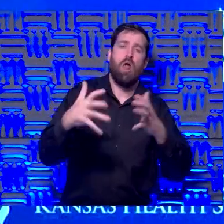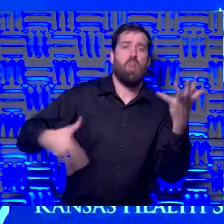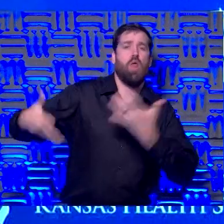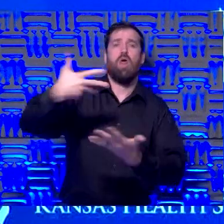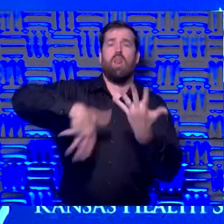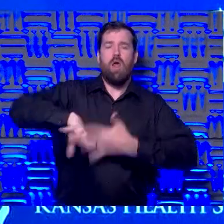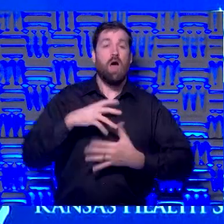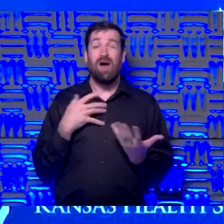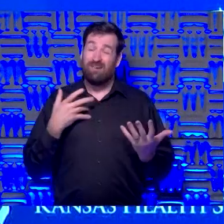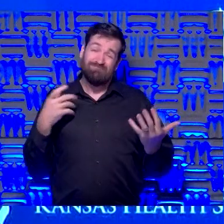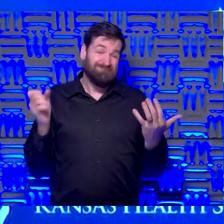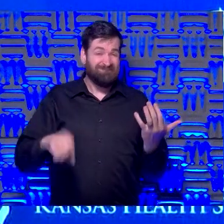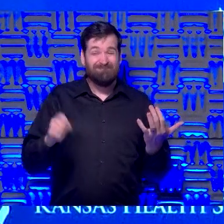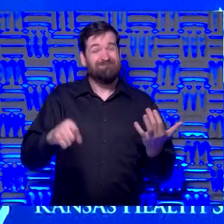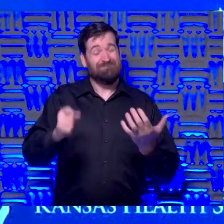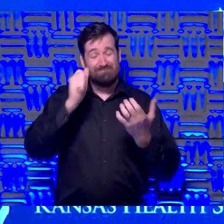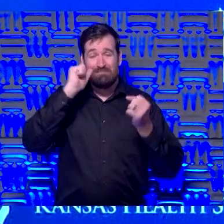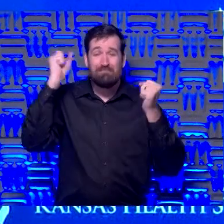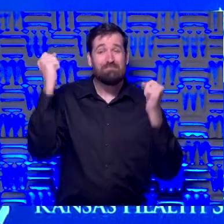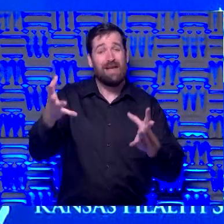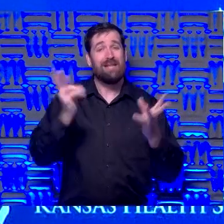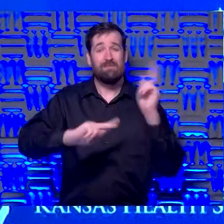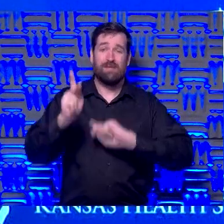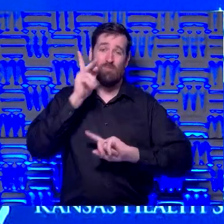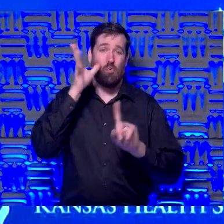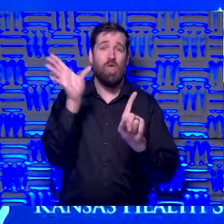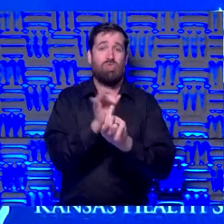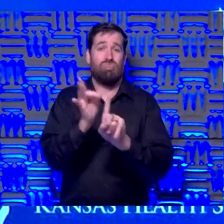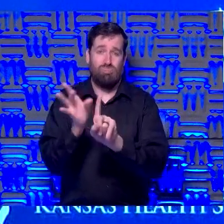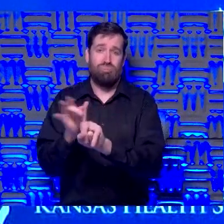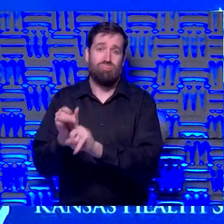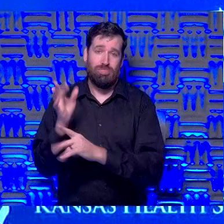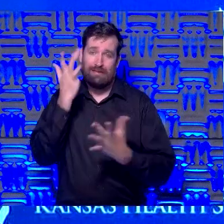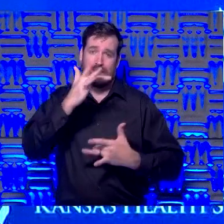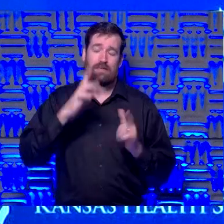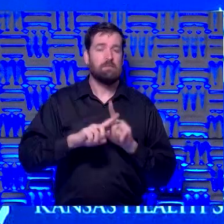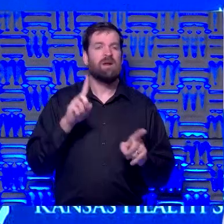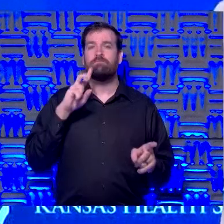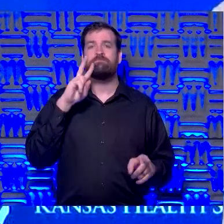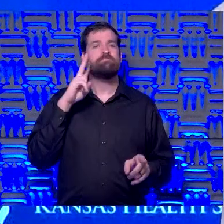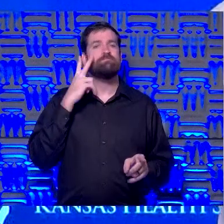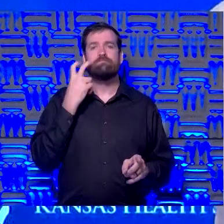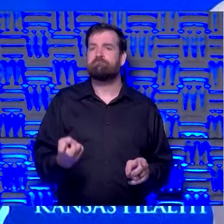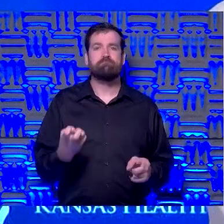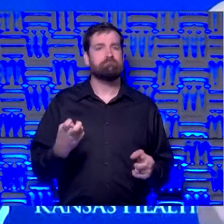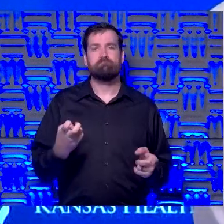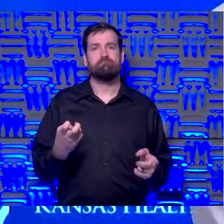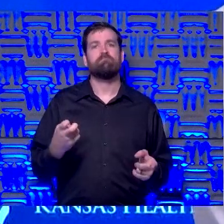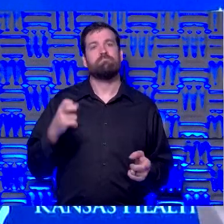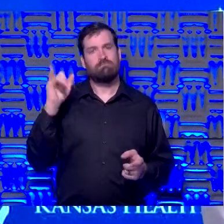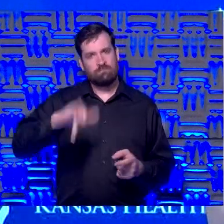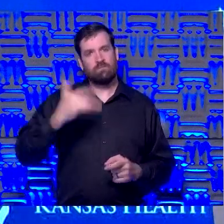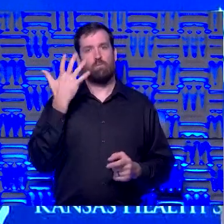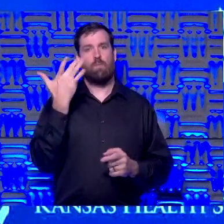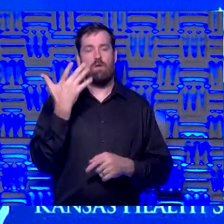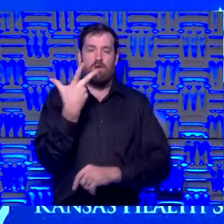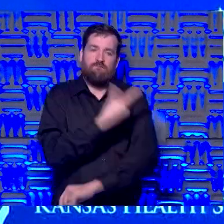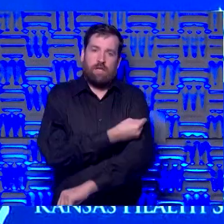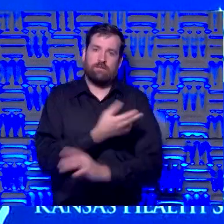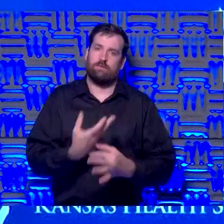well, then yeah, there will be a whole lot of people who gather it or to get it. But I think actually we won't. And I think that's what's going to make the vaccination so